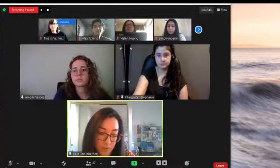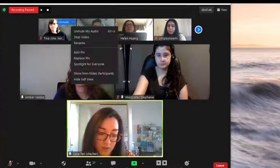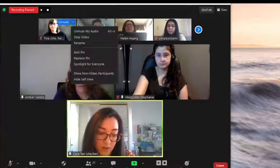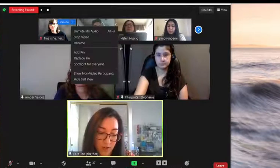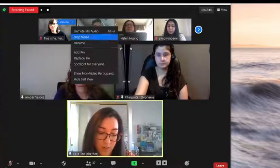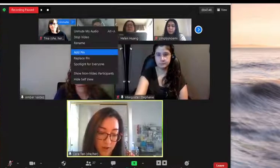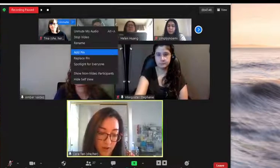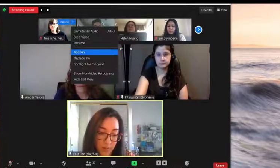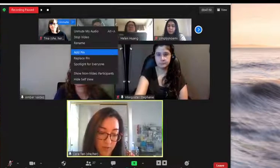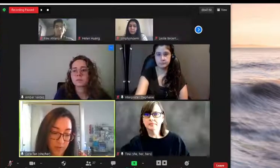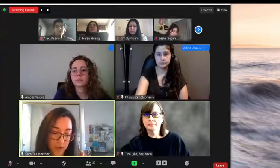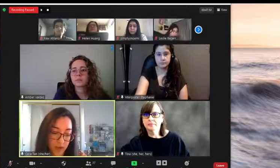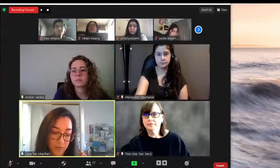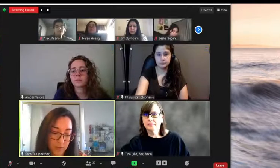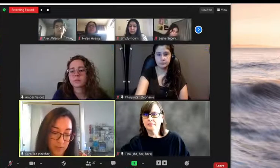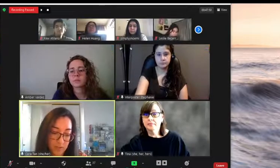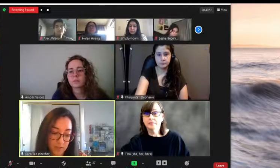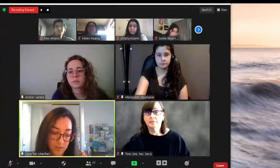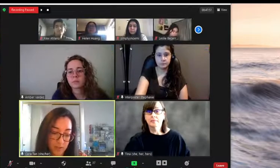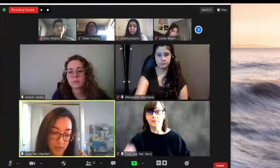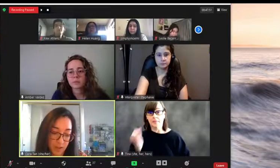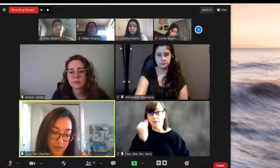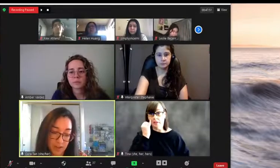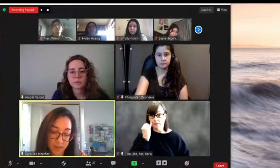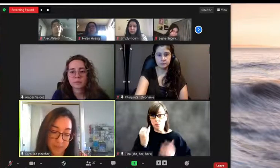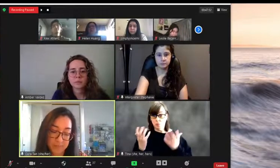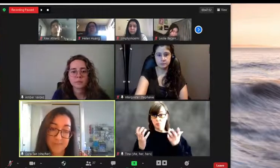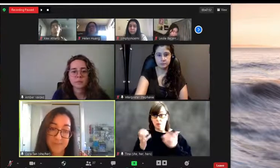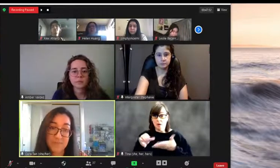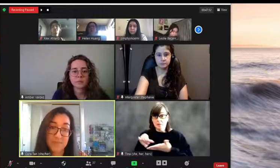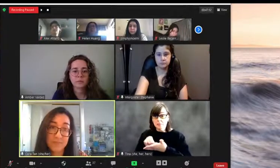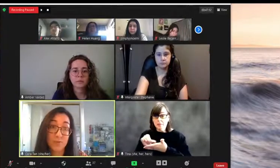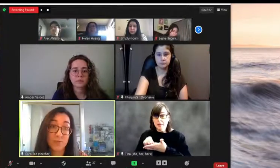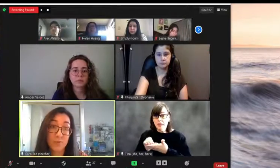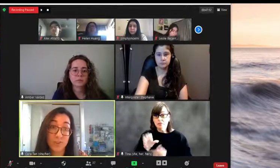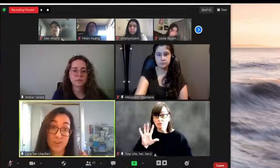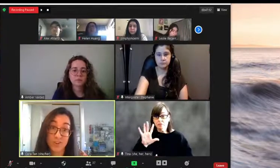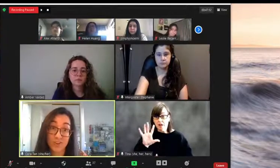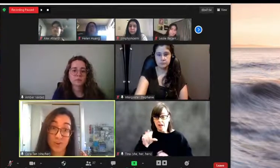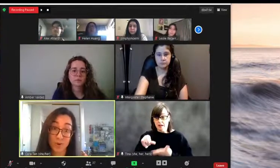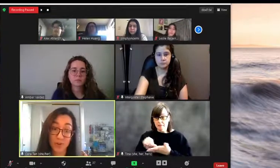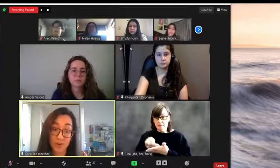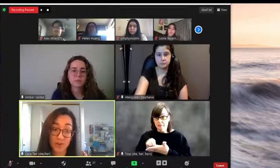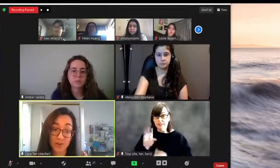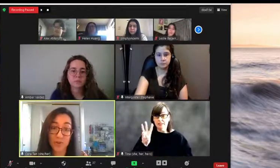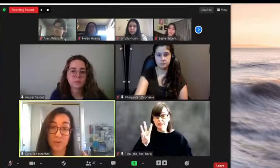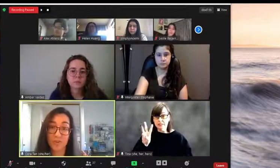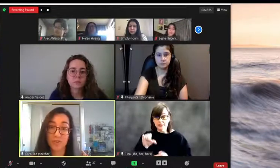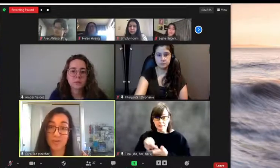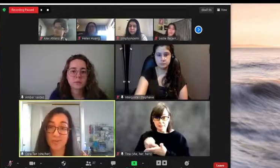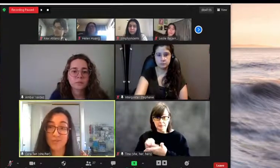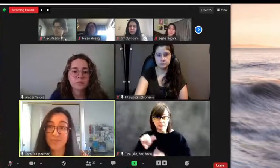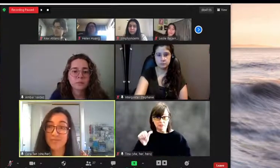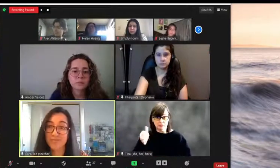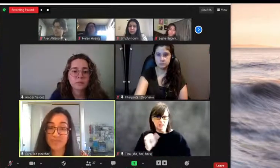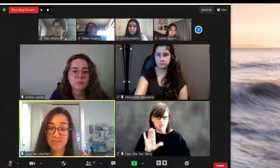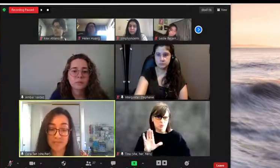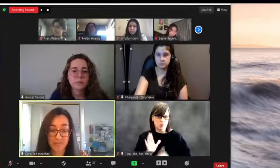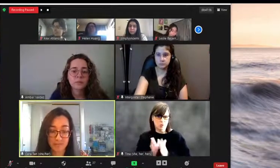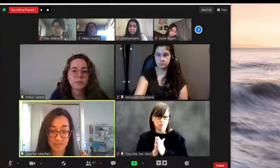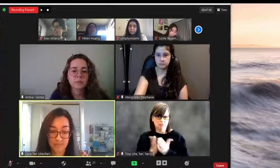Empiricism is talked about on page 5, 6, and 10. So if you wanted to look in your book, you can look there too.